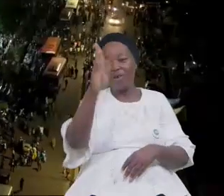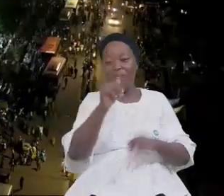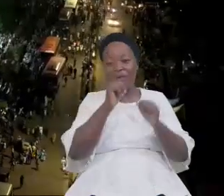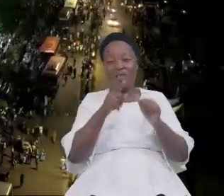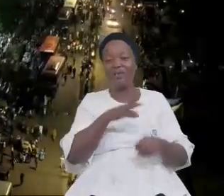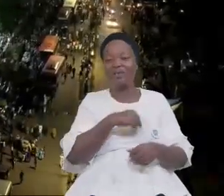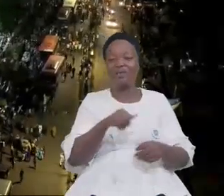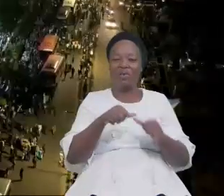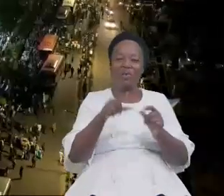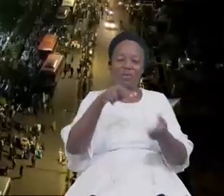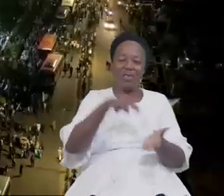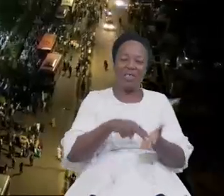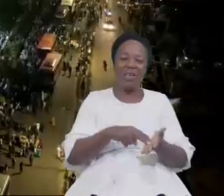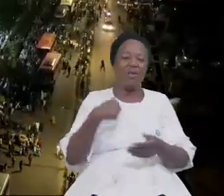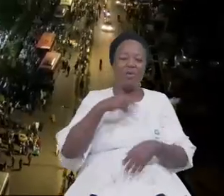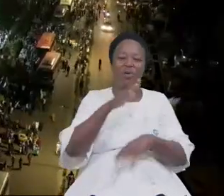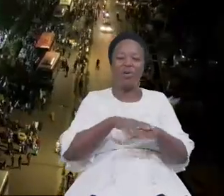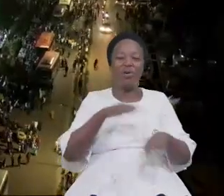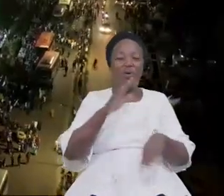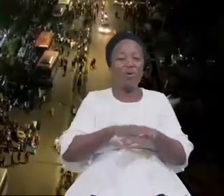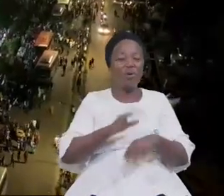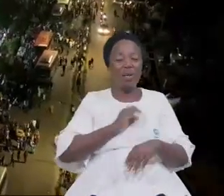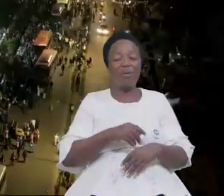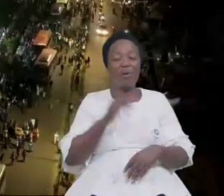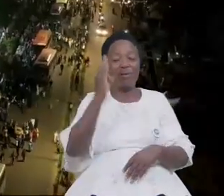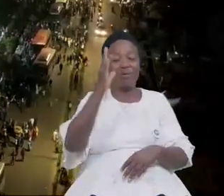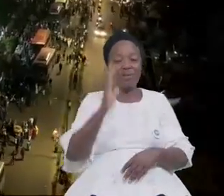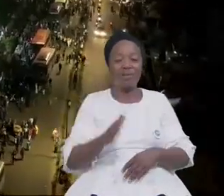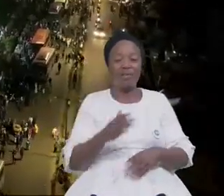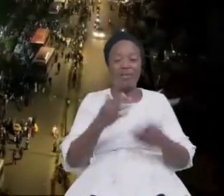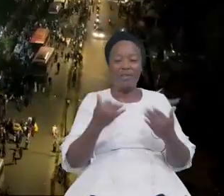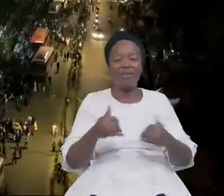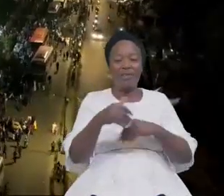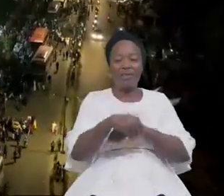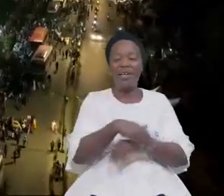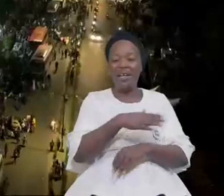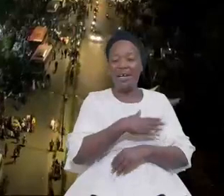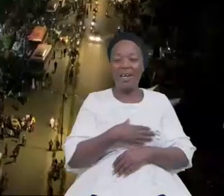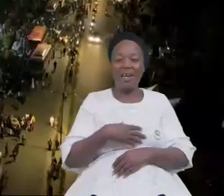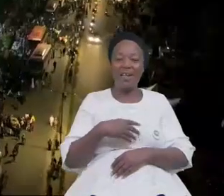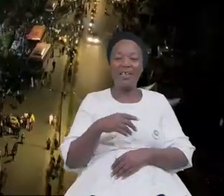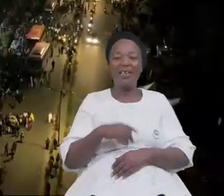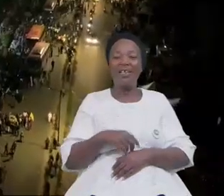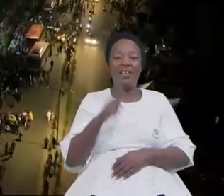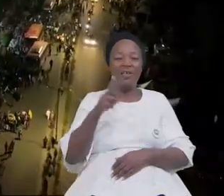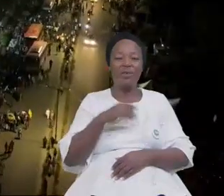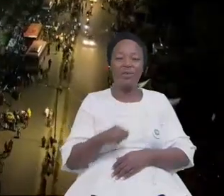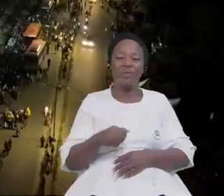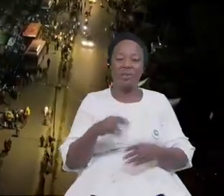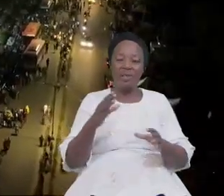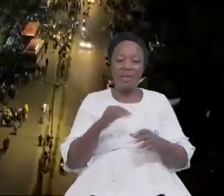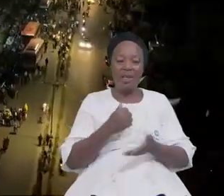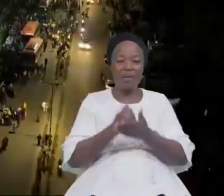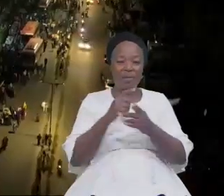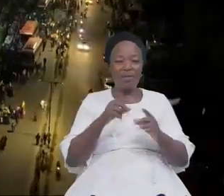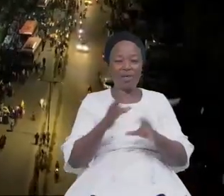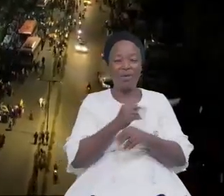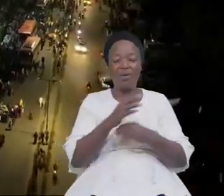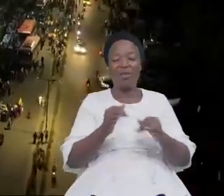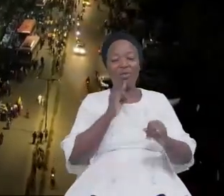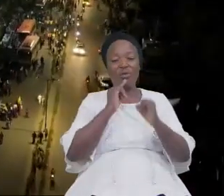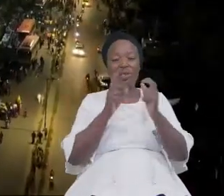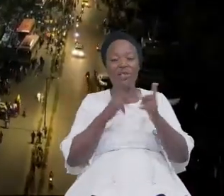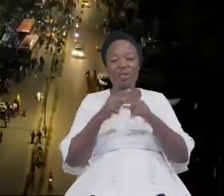our officiating overseer tonight. He will, you know, give us all the instruction, and then we'll follow